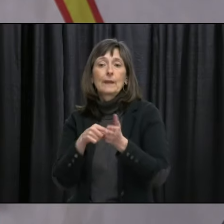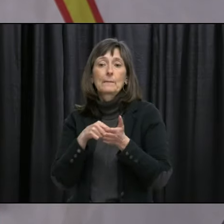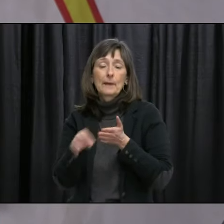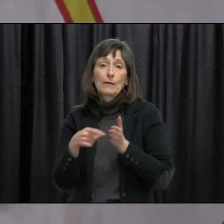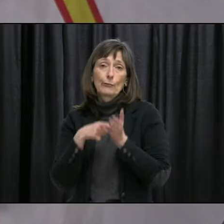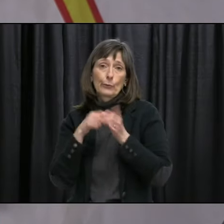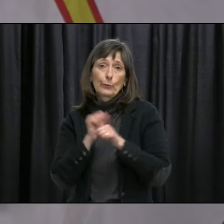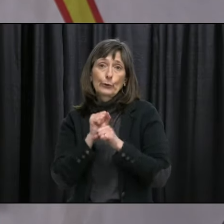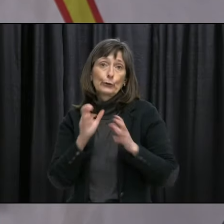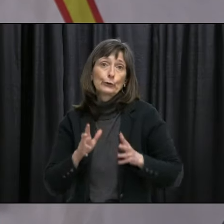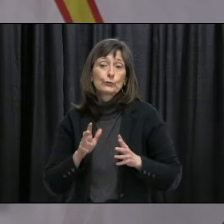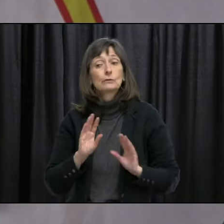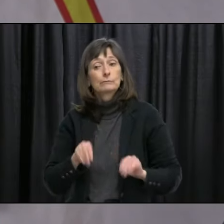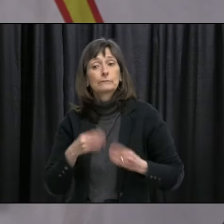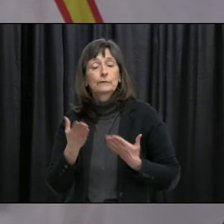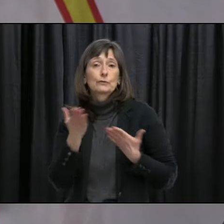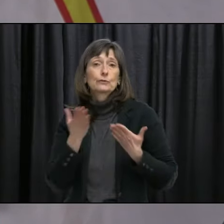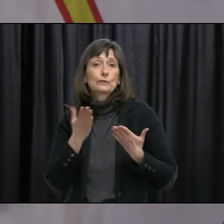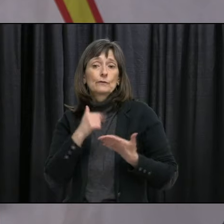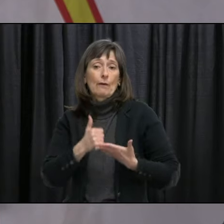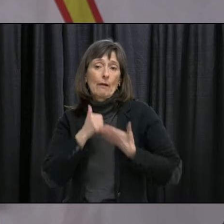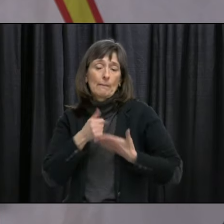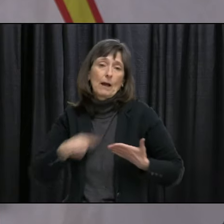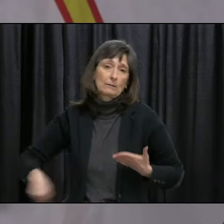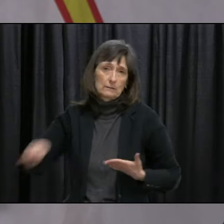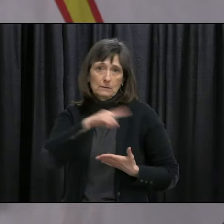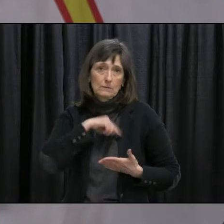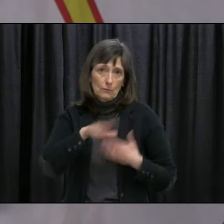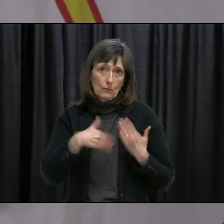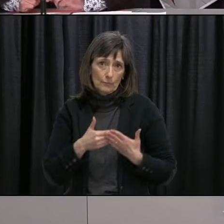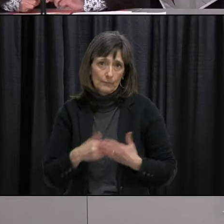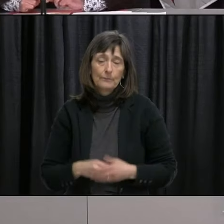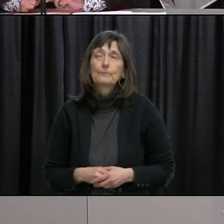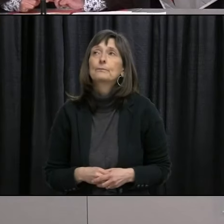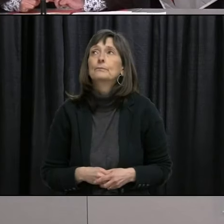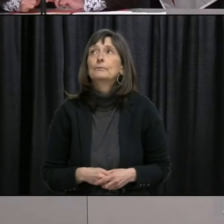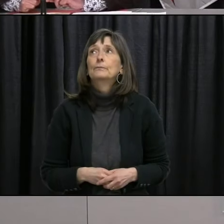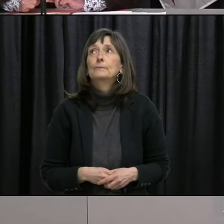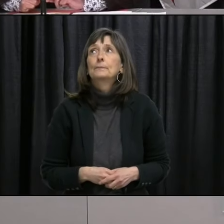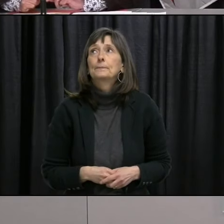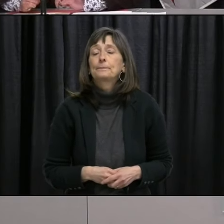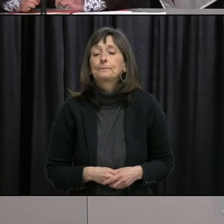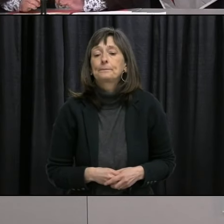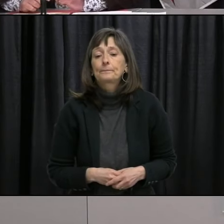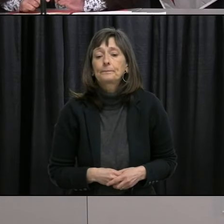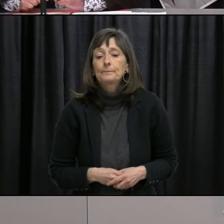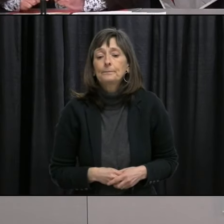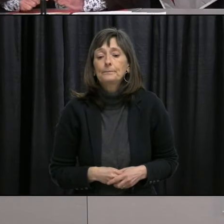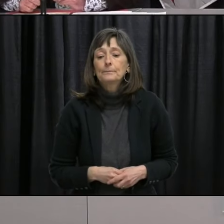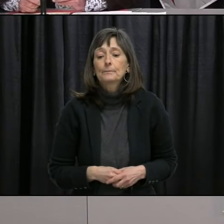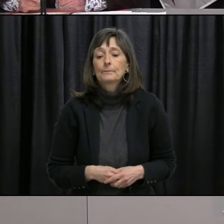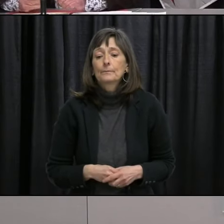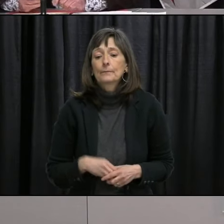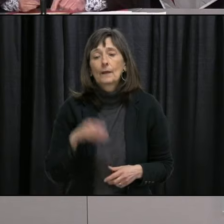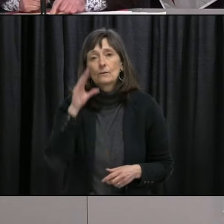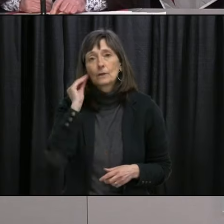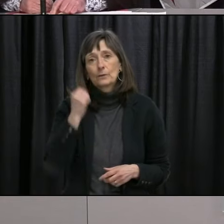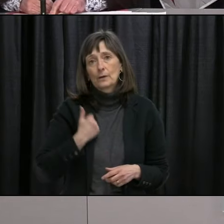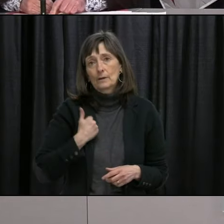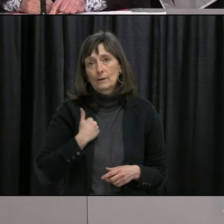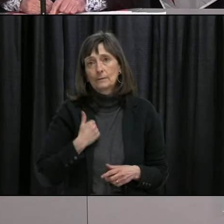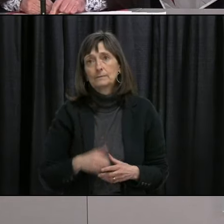provided, some great service during this pandemic. Thank you. Our next questions are from Patrick Butler of Radio Canada.